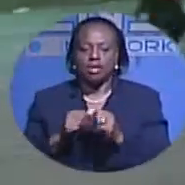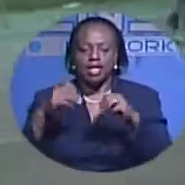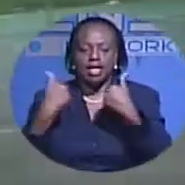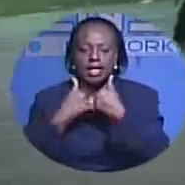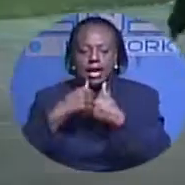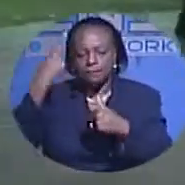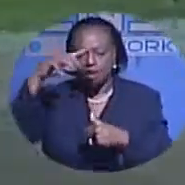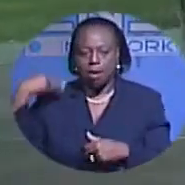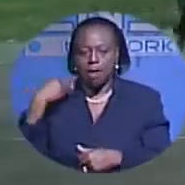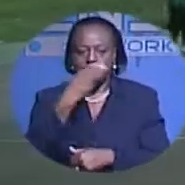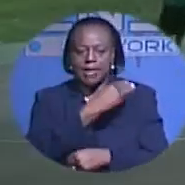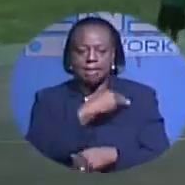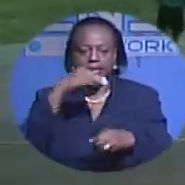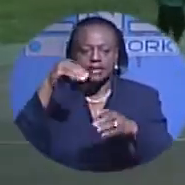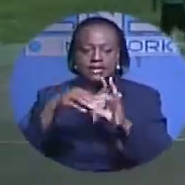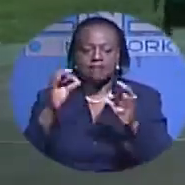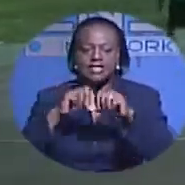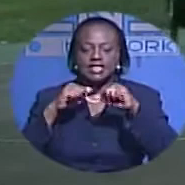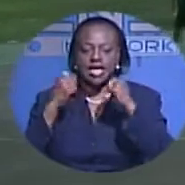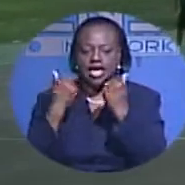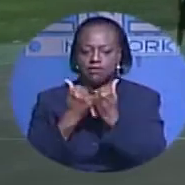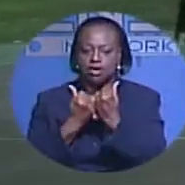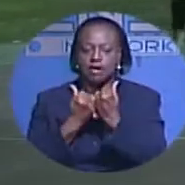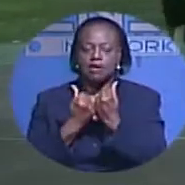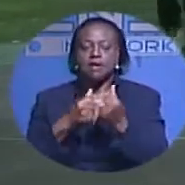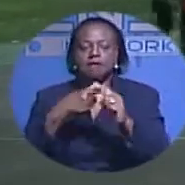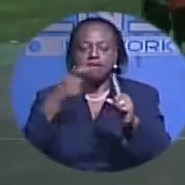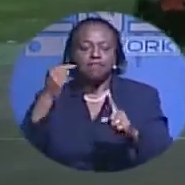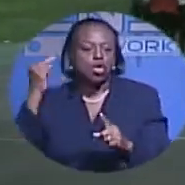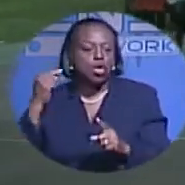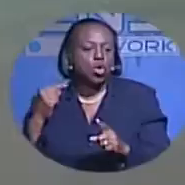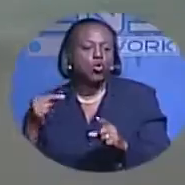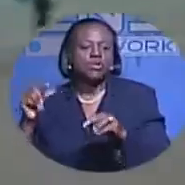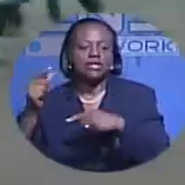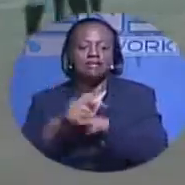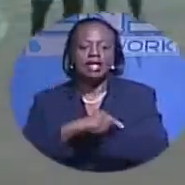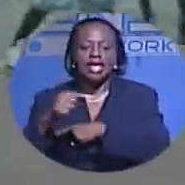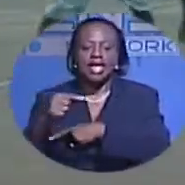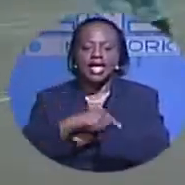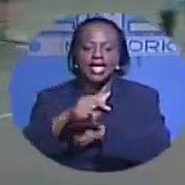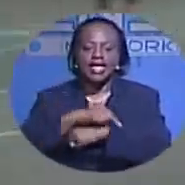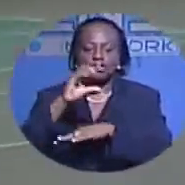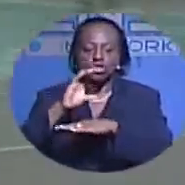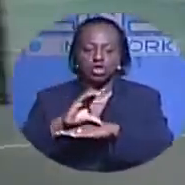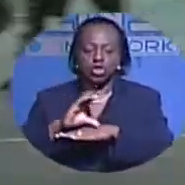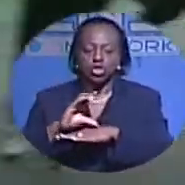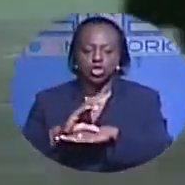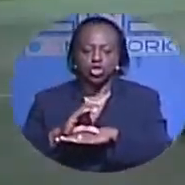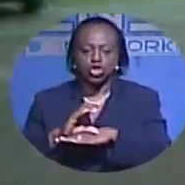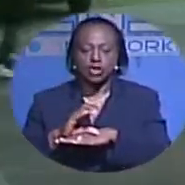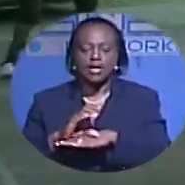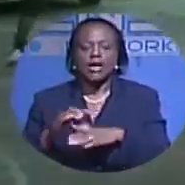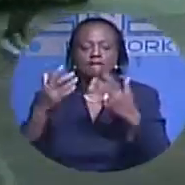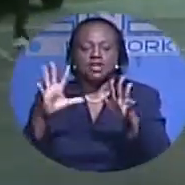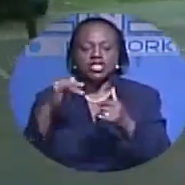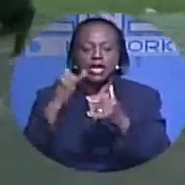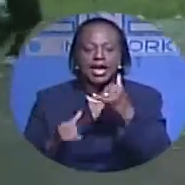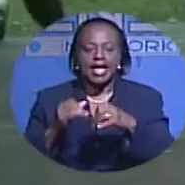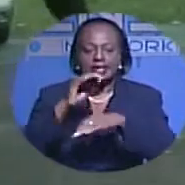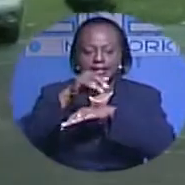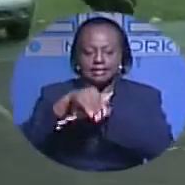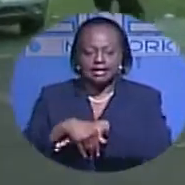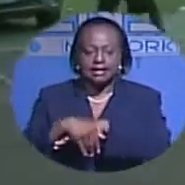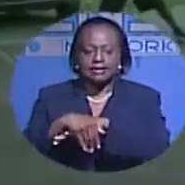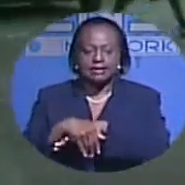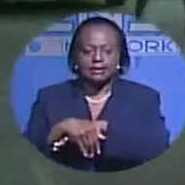of his constituency at the court across from the Golden Gates Assembly. The classic, which climaxed last night with the championship game, is all a part of a